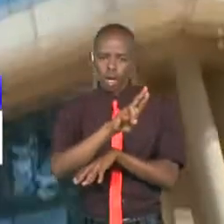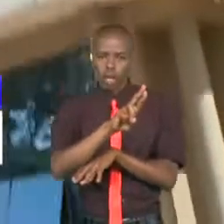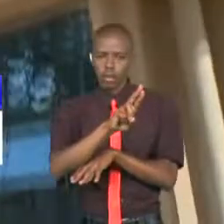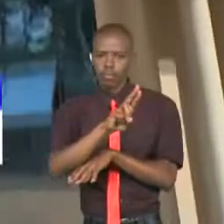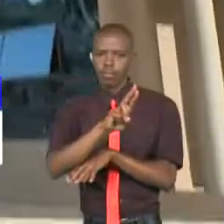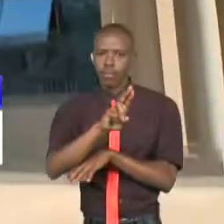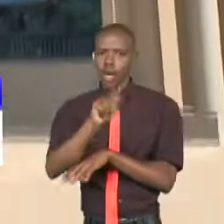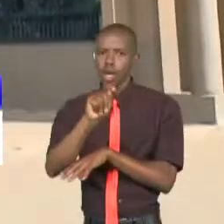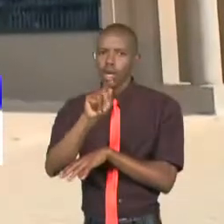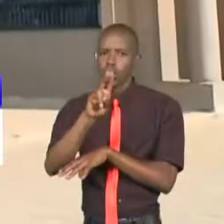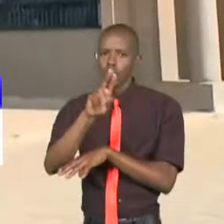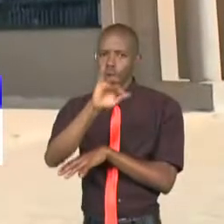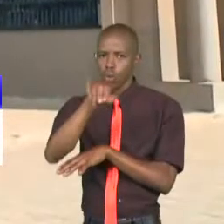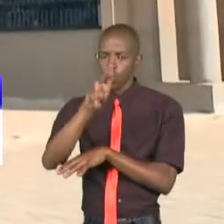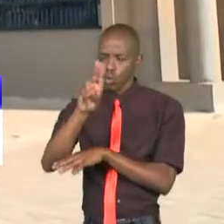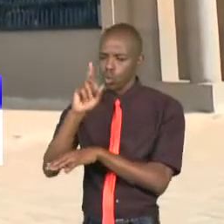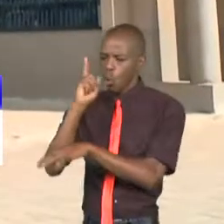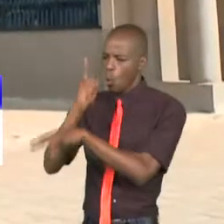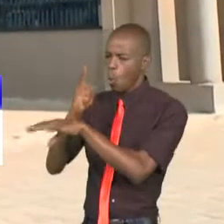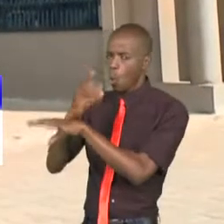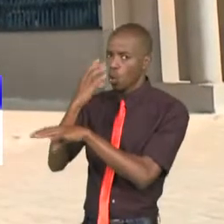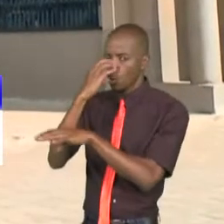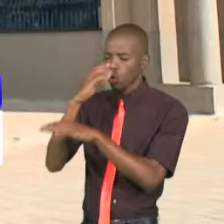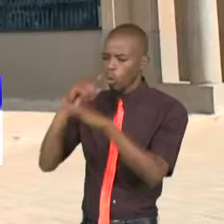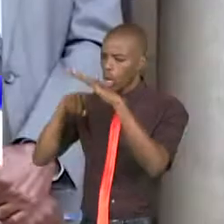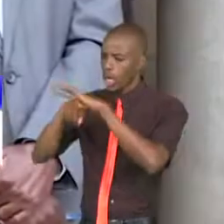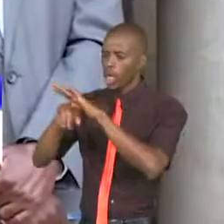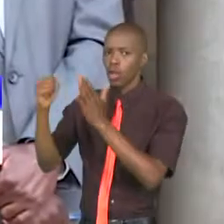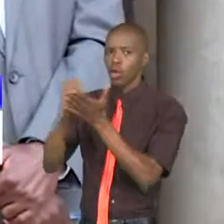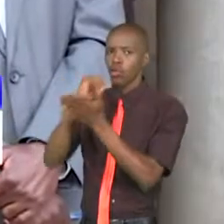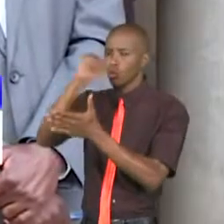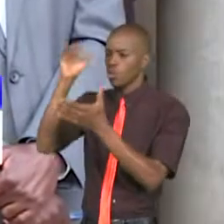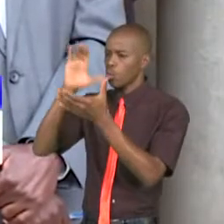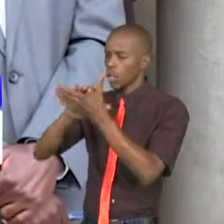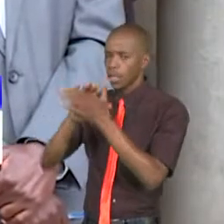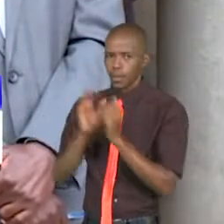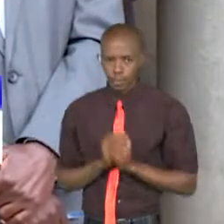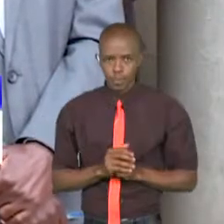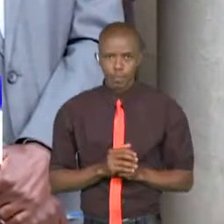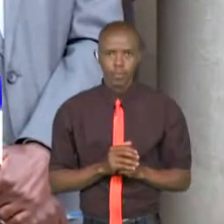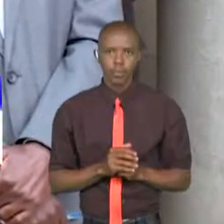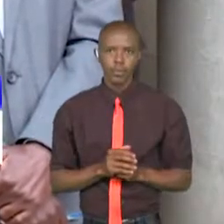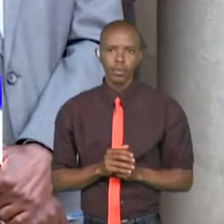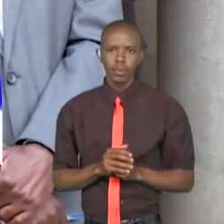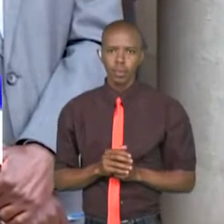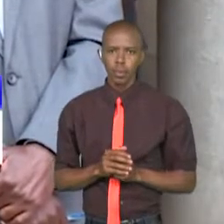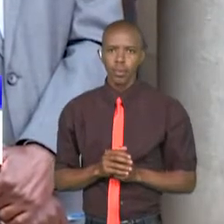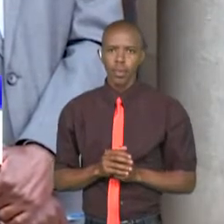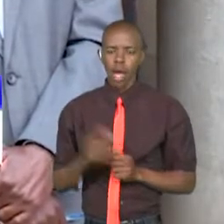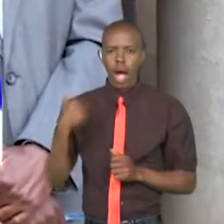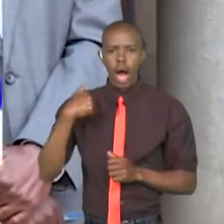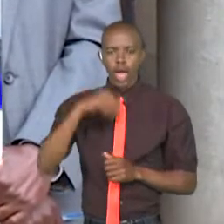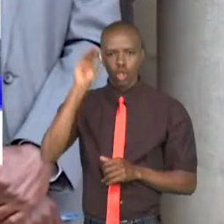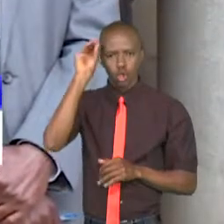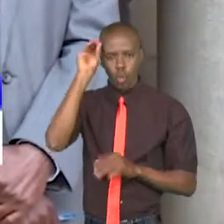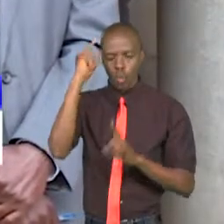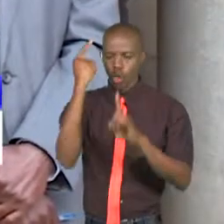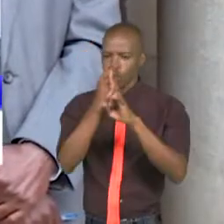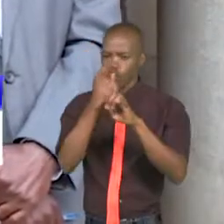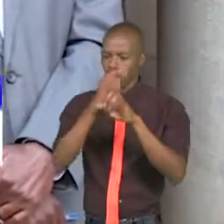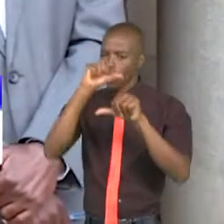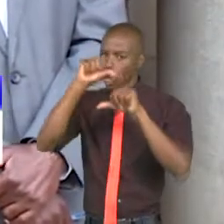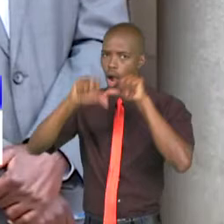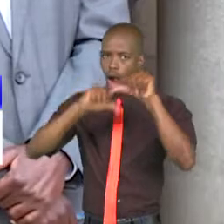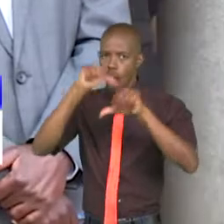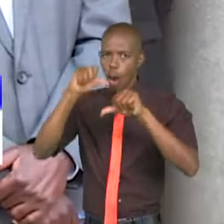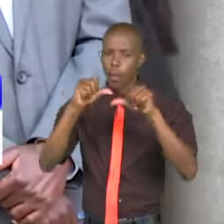go ahead and warn Ruto against stepping at the Jubilee headquarters. Had a different view on